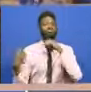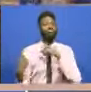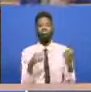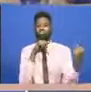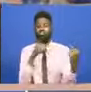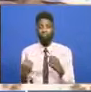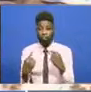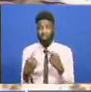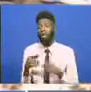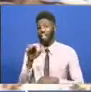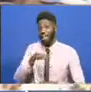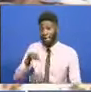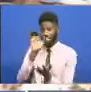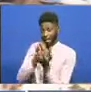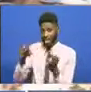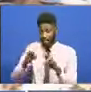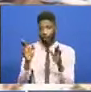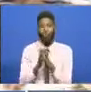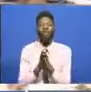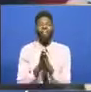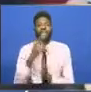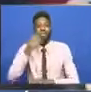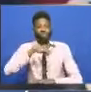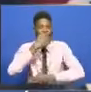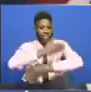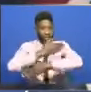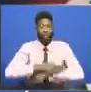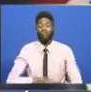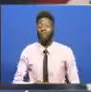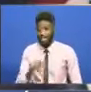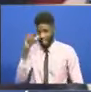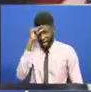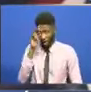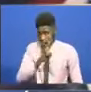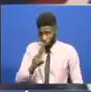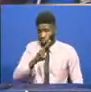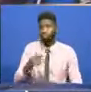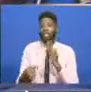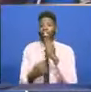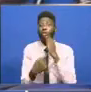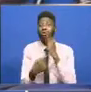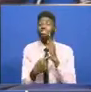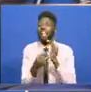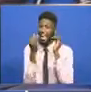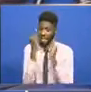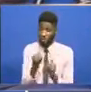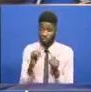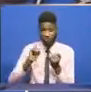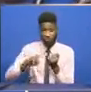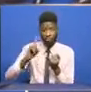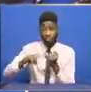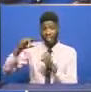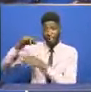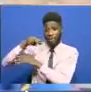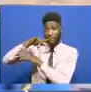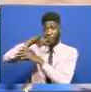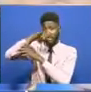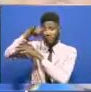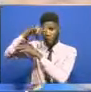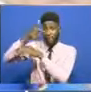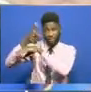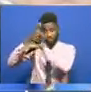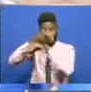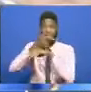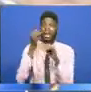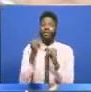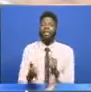counties. To address these challenges, the government will deploy modern technologies, among them use of drones to curb insecurity. Moreover,